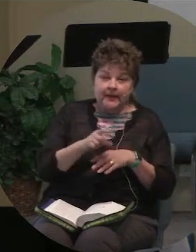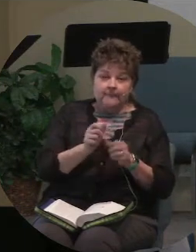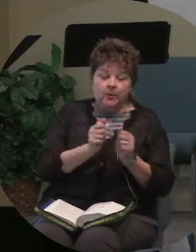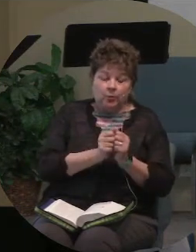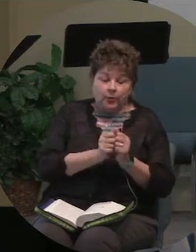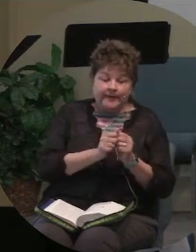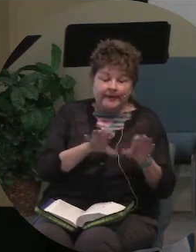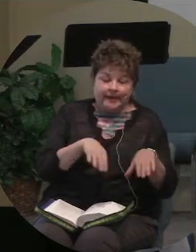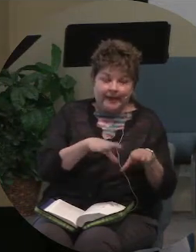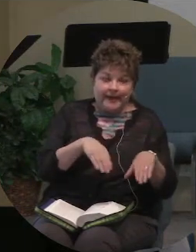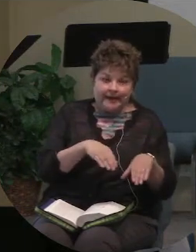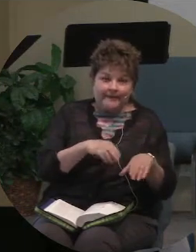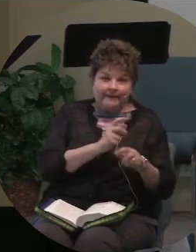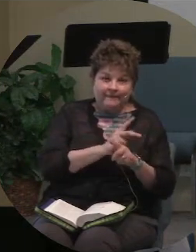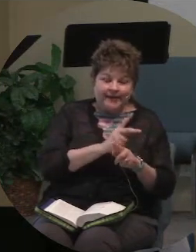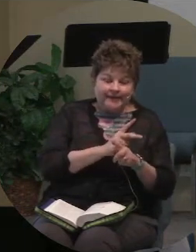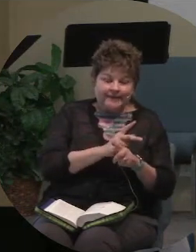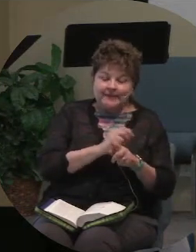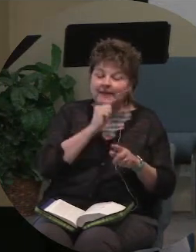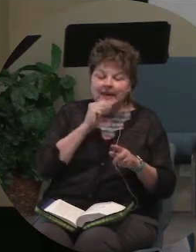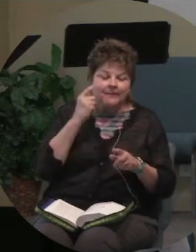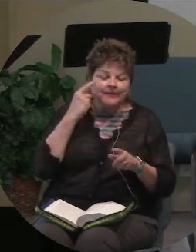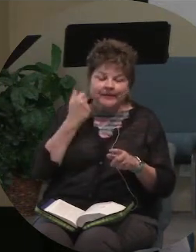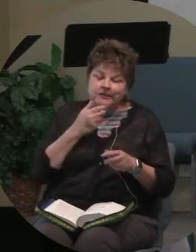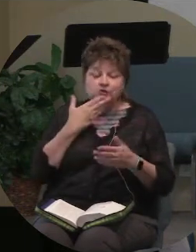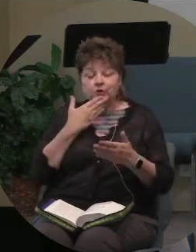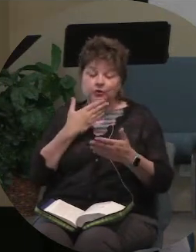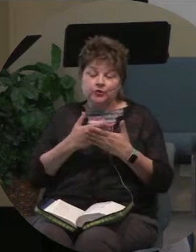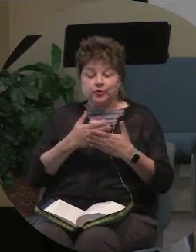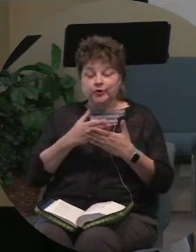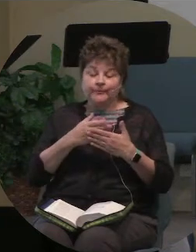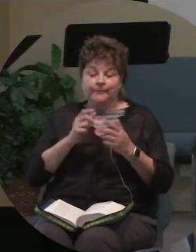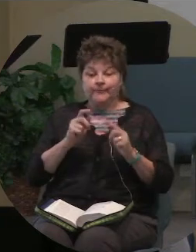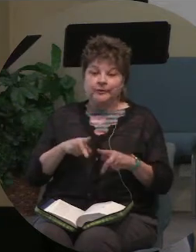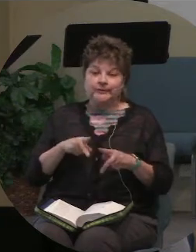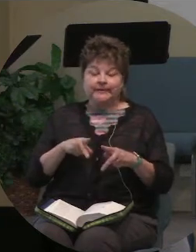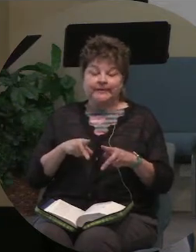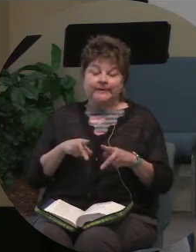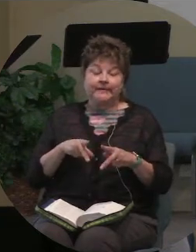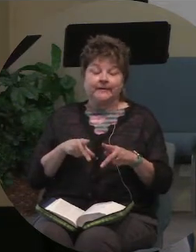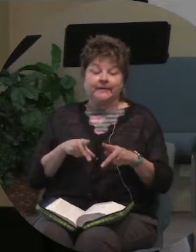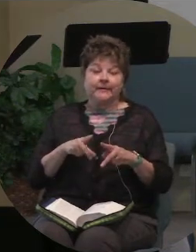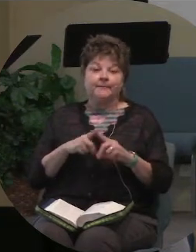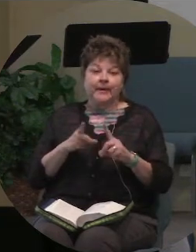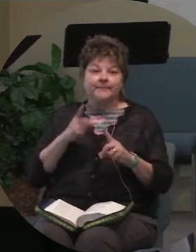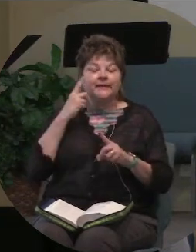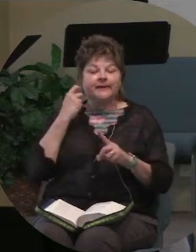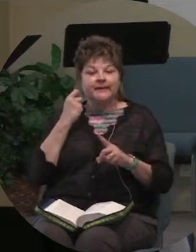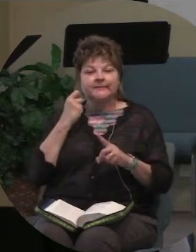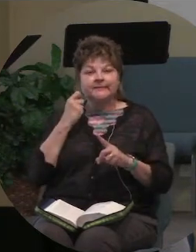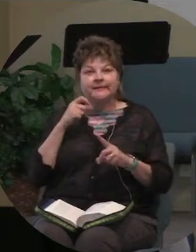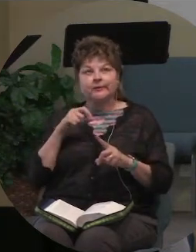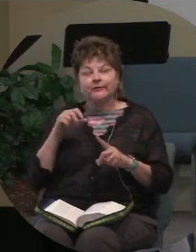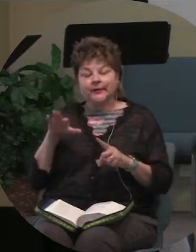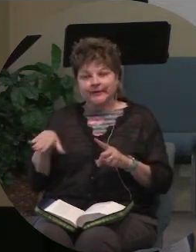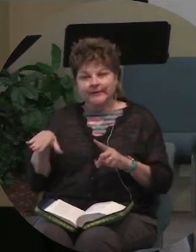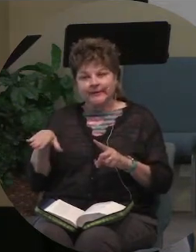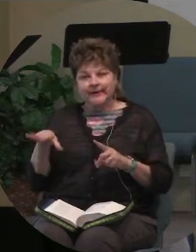act of kindness, not because you're a good fella or a good lady, but because you're a child of God.